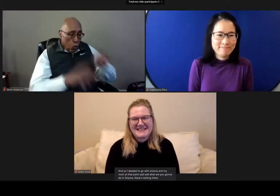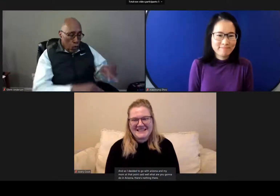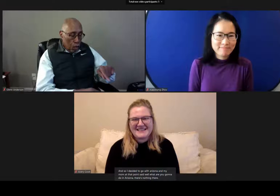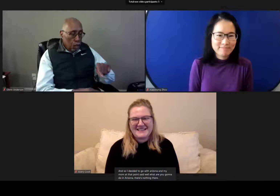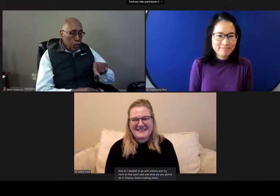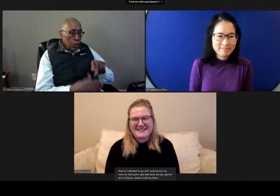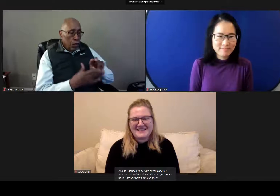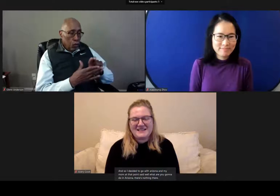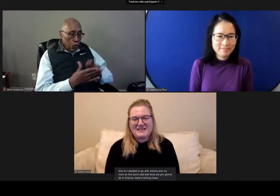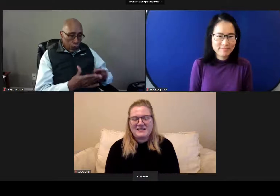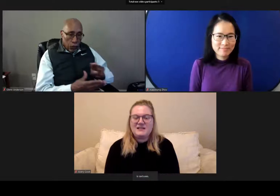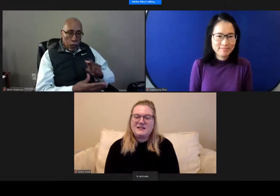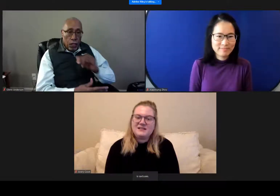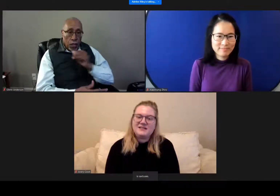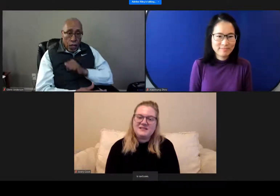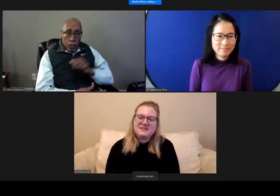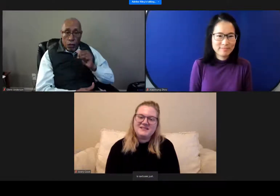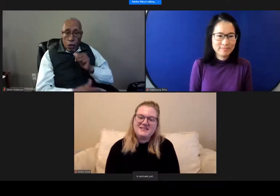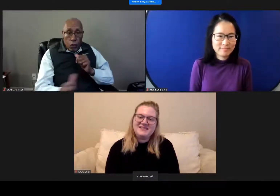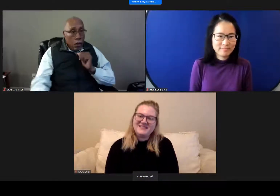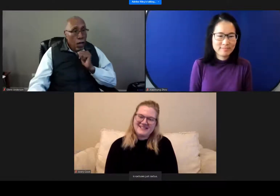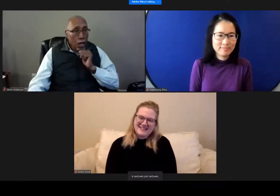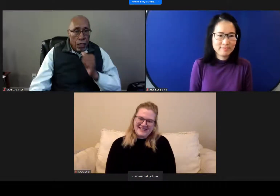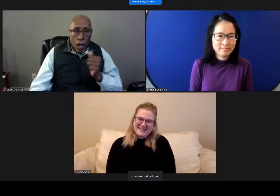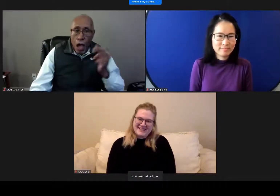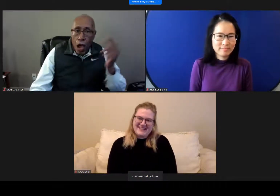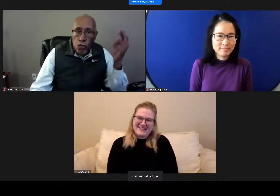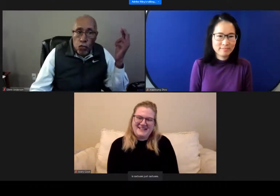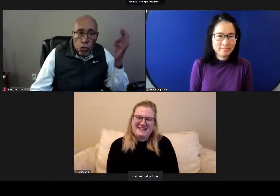Just cactuses. Just cactuses.